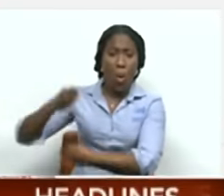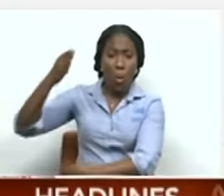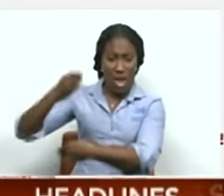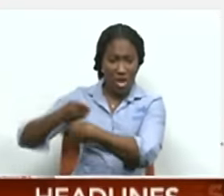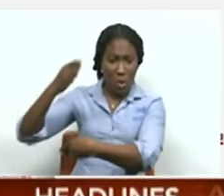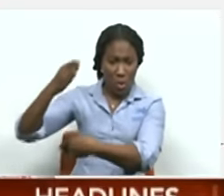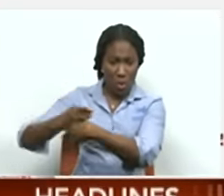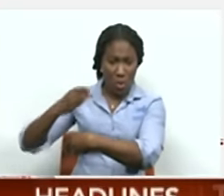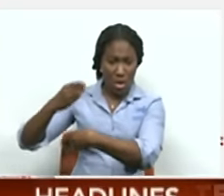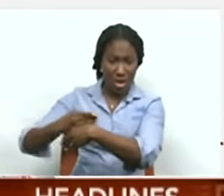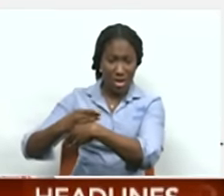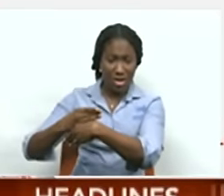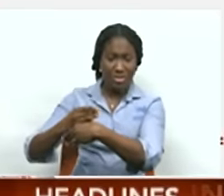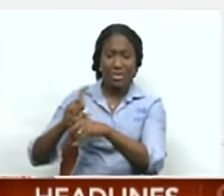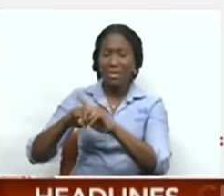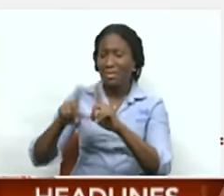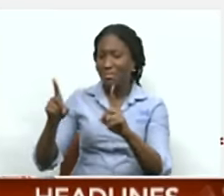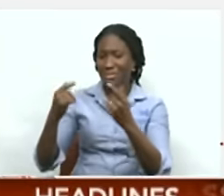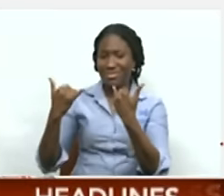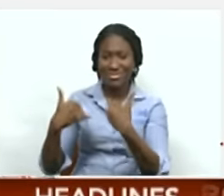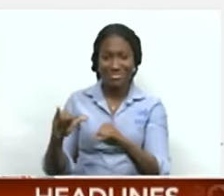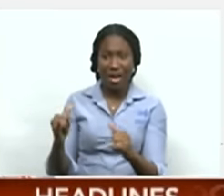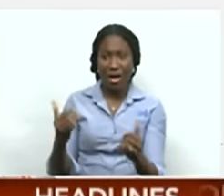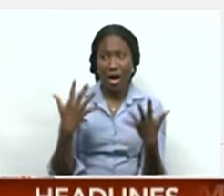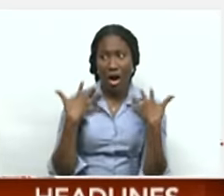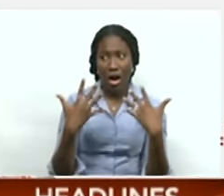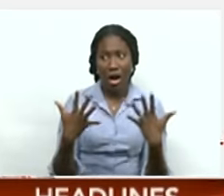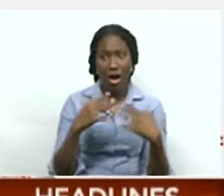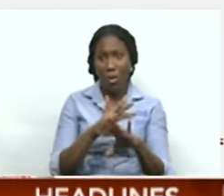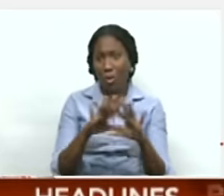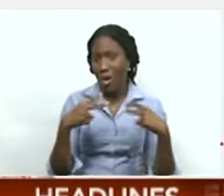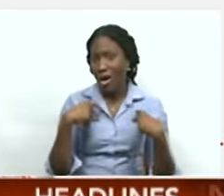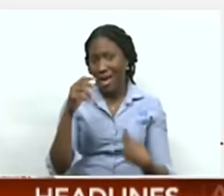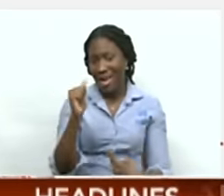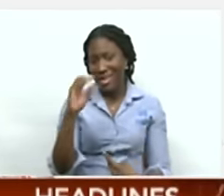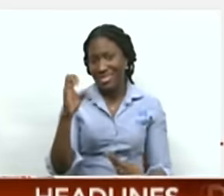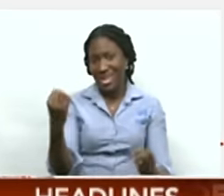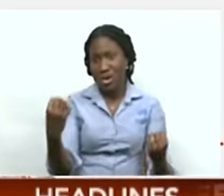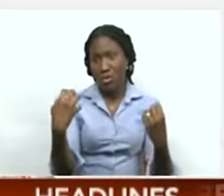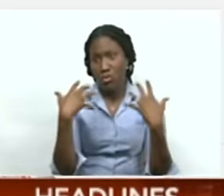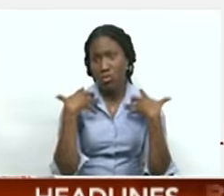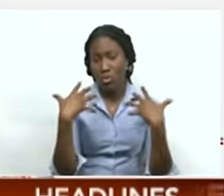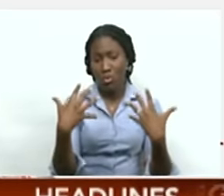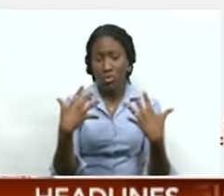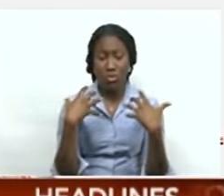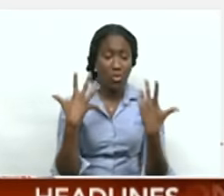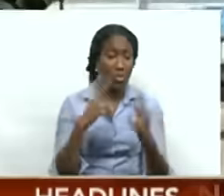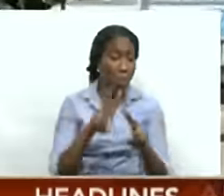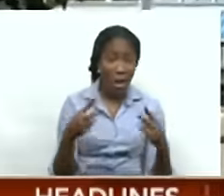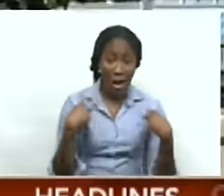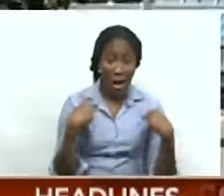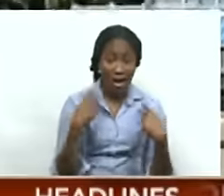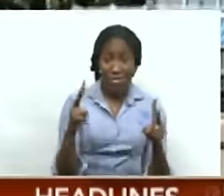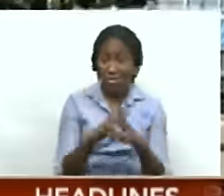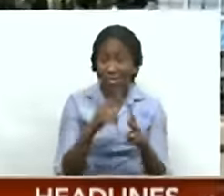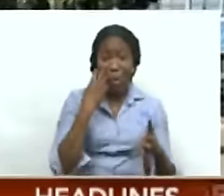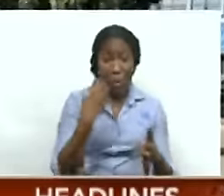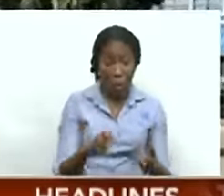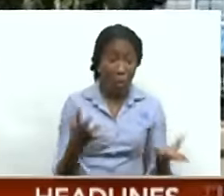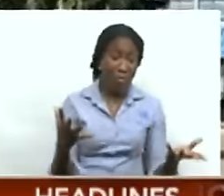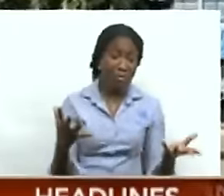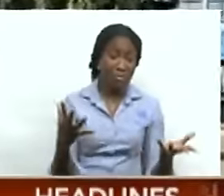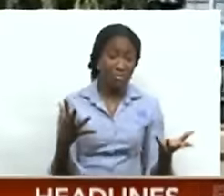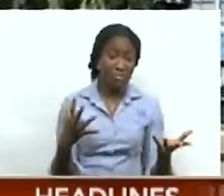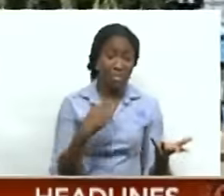not AC, would be extremely hot. They're already hot on a normal day. Stewart said while he is glad